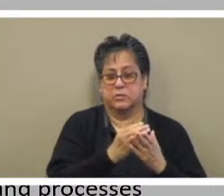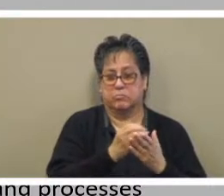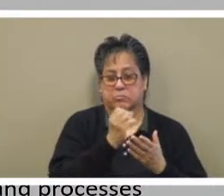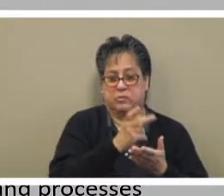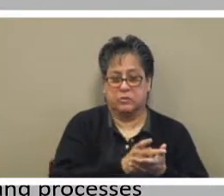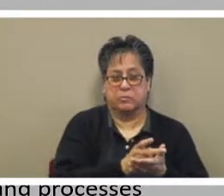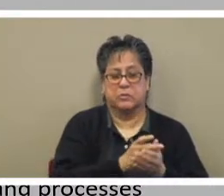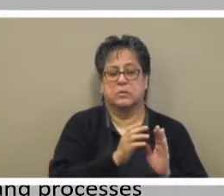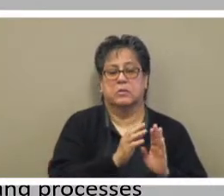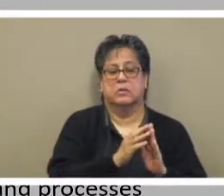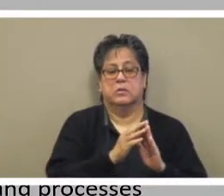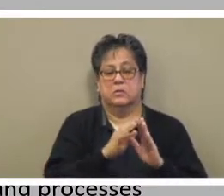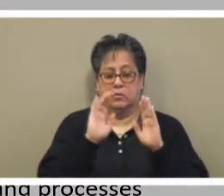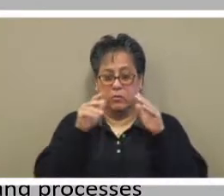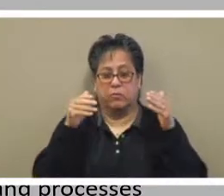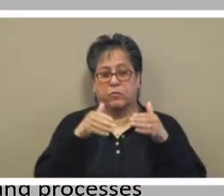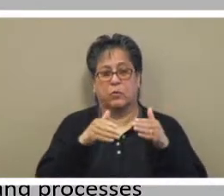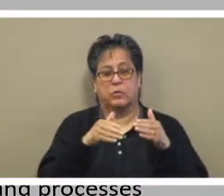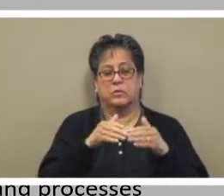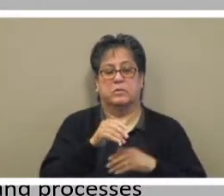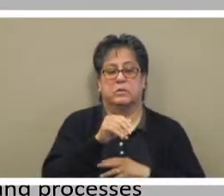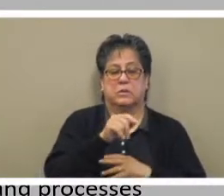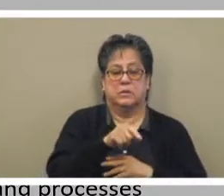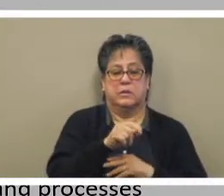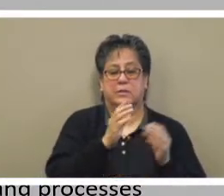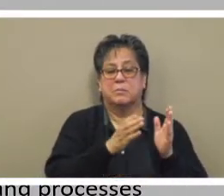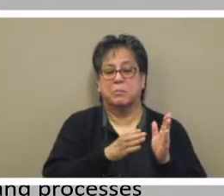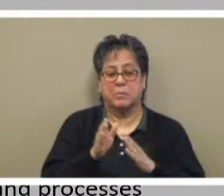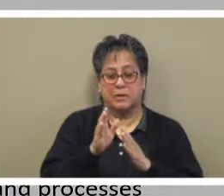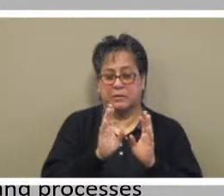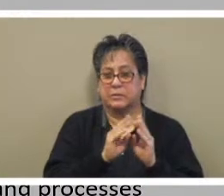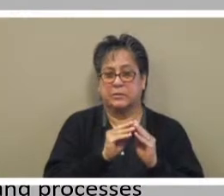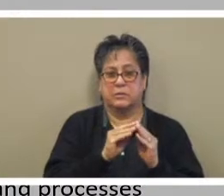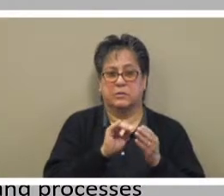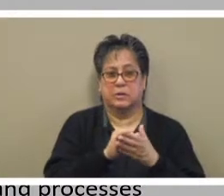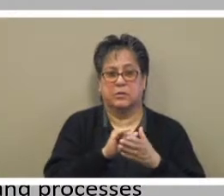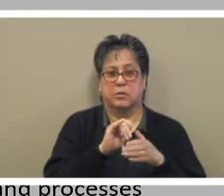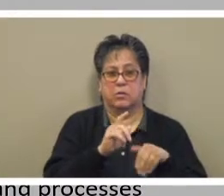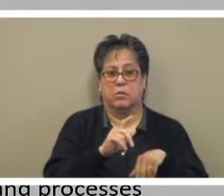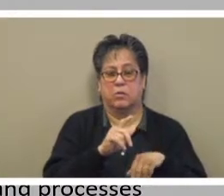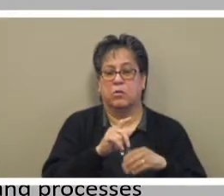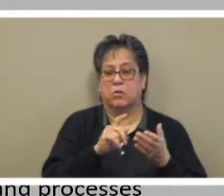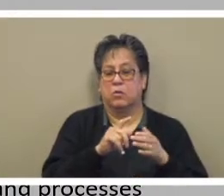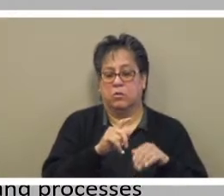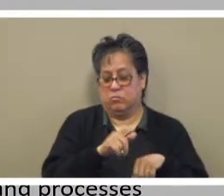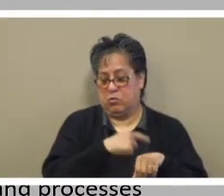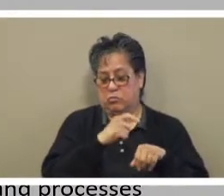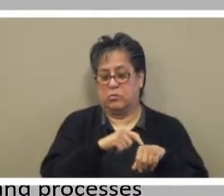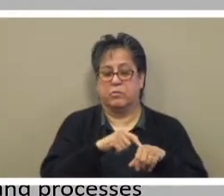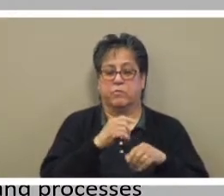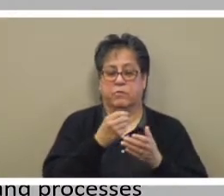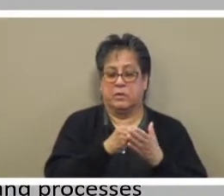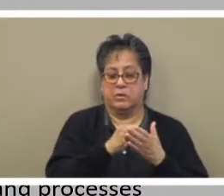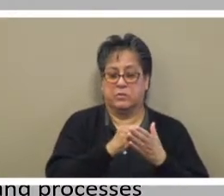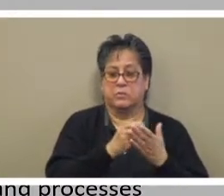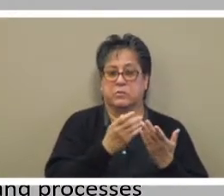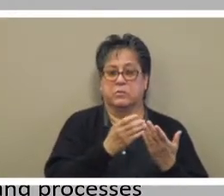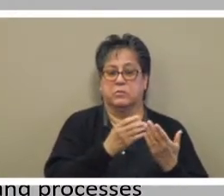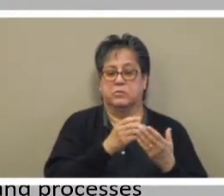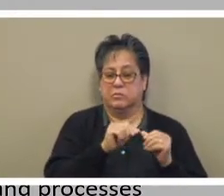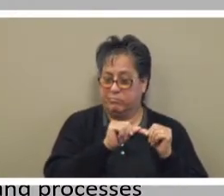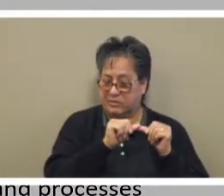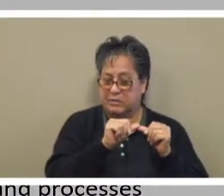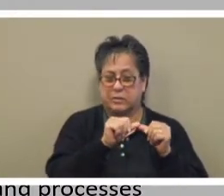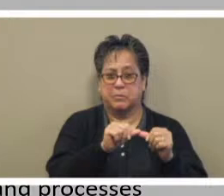So we need to focus, as part of the strategic planning session, there's been a focus on long-term financial responsibility and